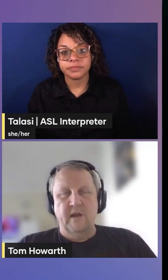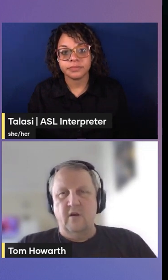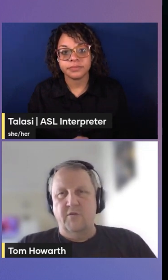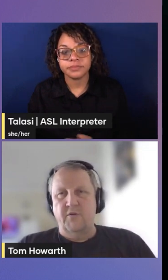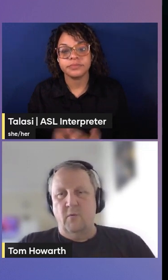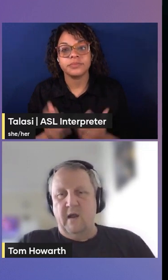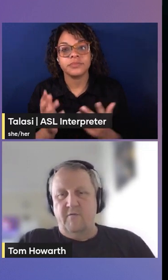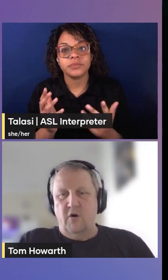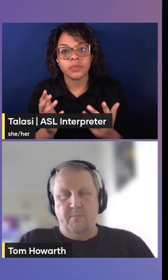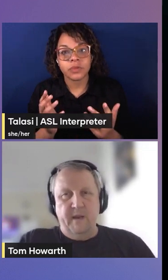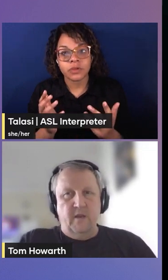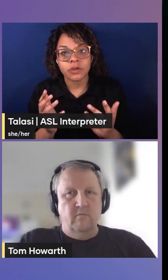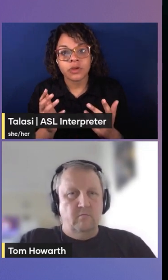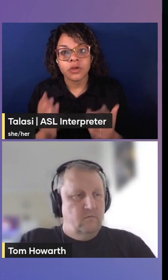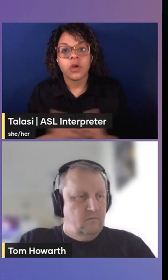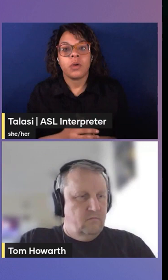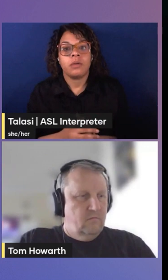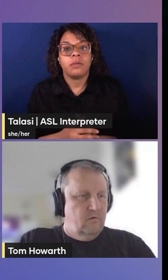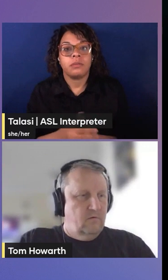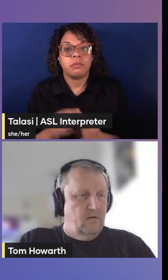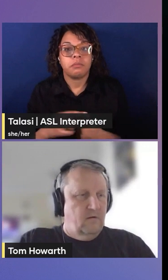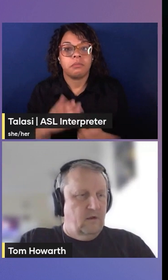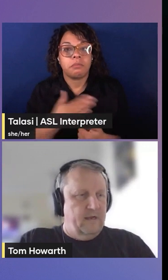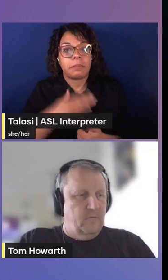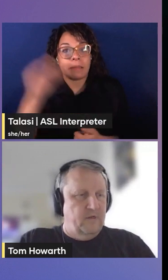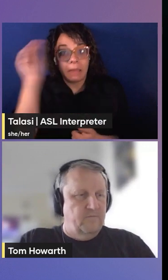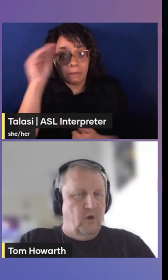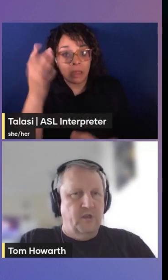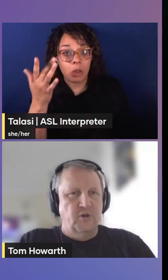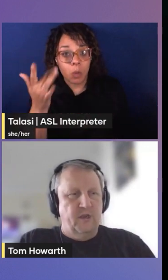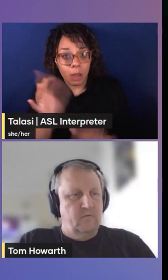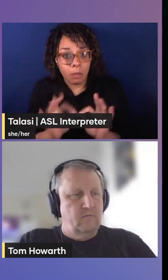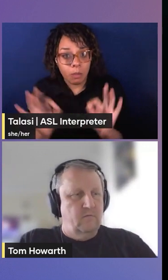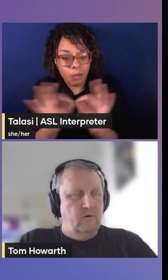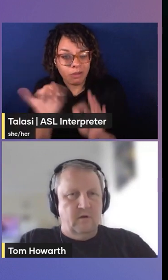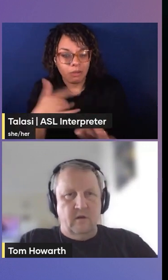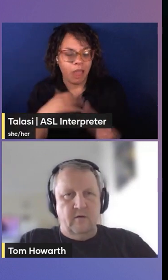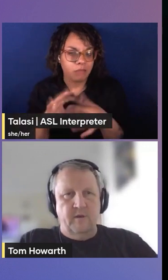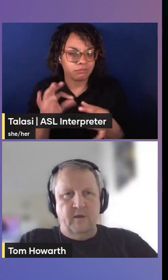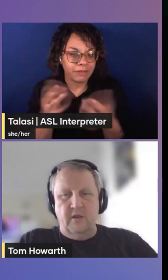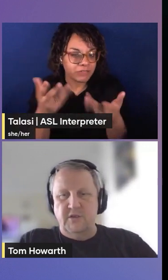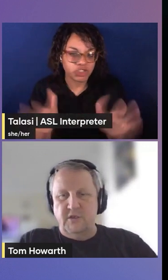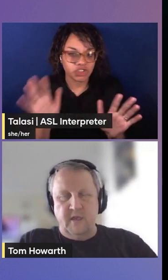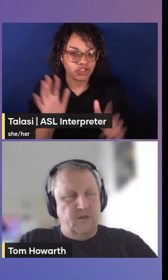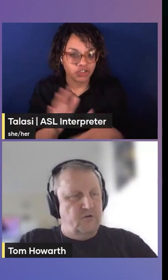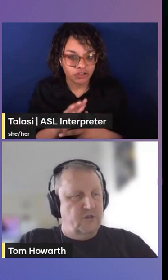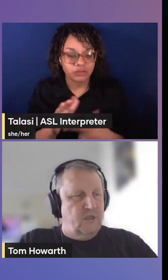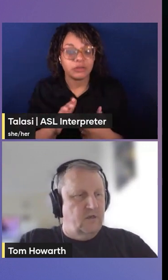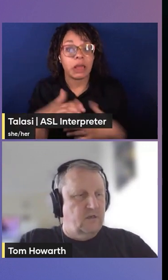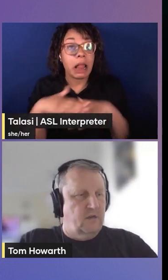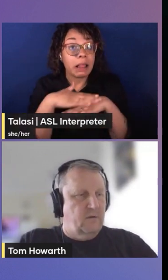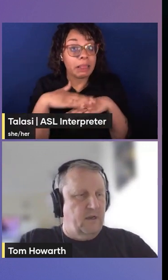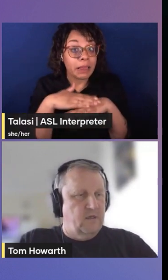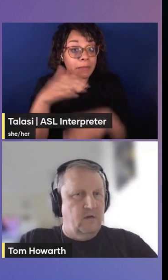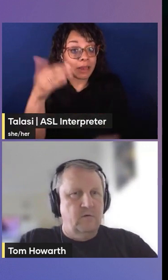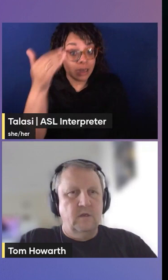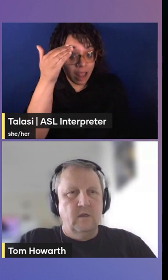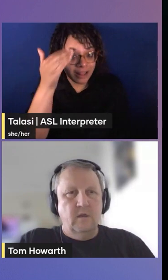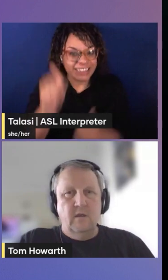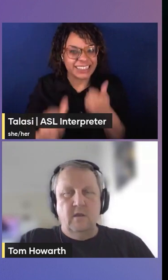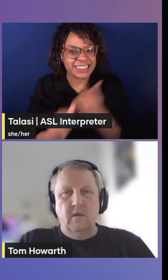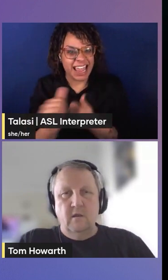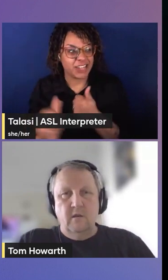I've already gone through why I've got an opinion, a little bit of knowledge on it. A little bit of knowledge is a dangerous thing, as I keep getting